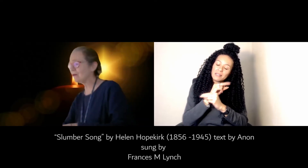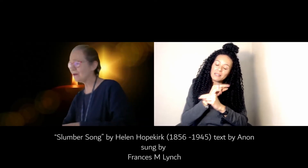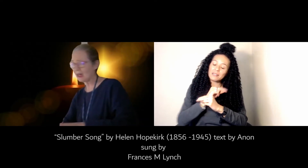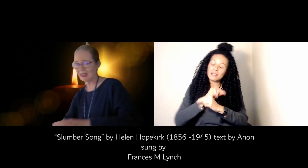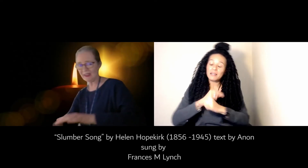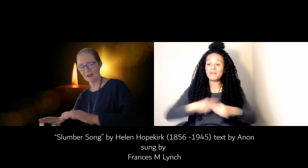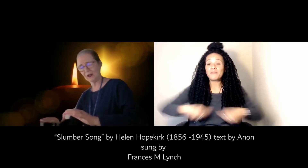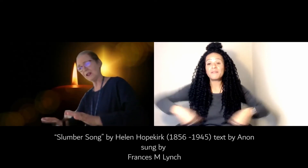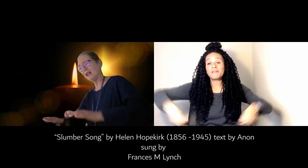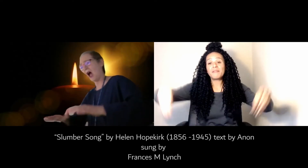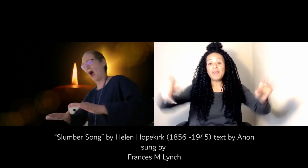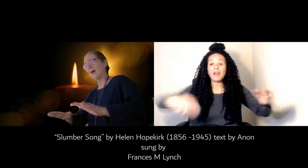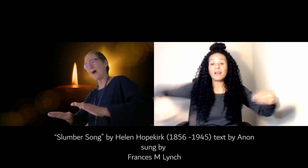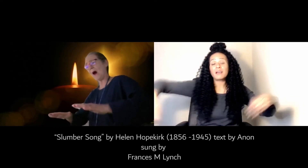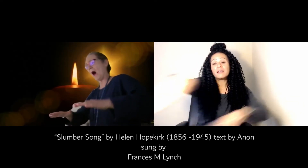spreading veils of